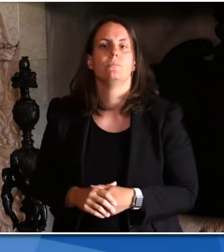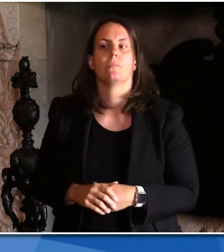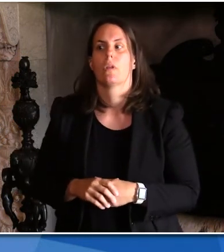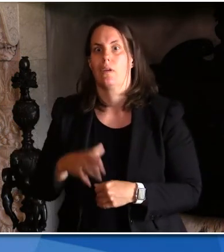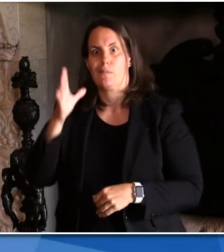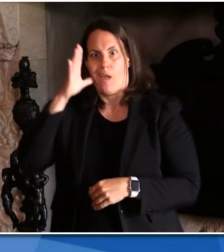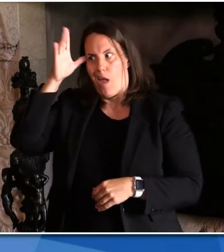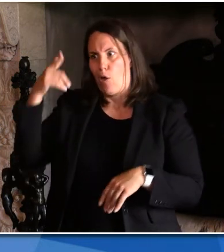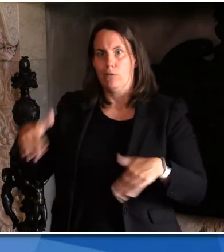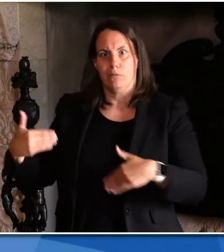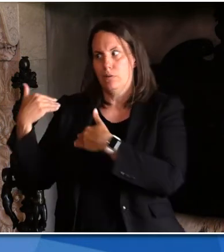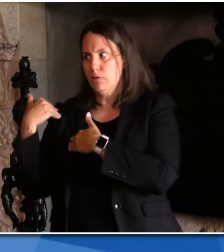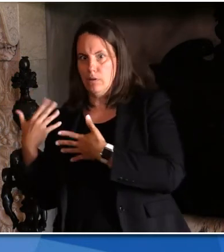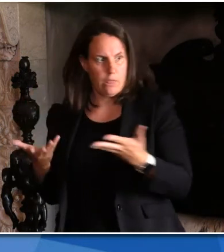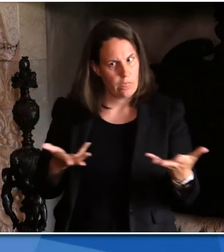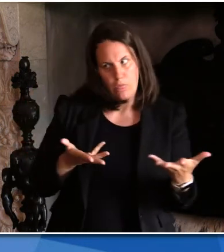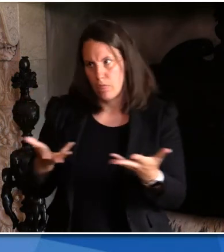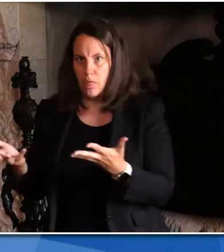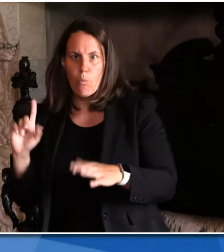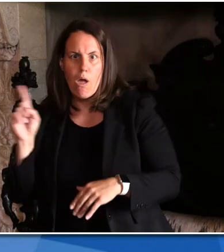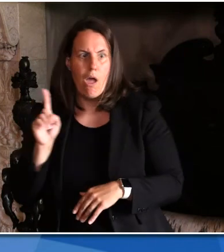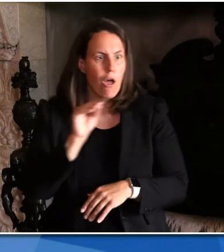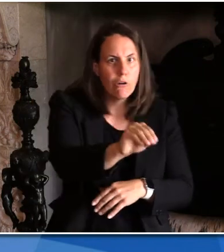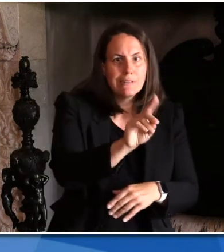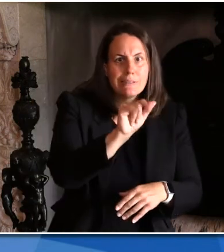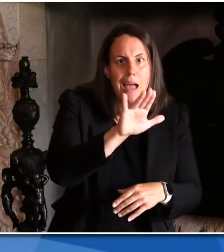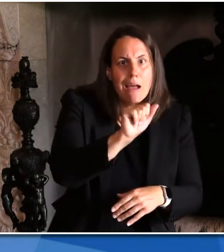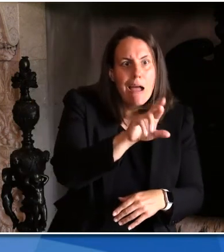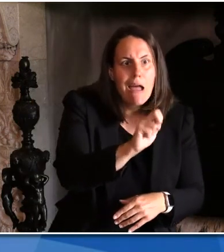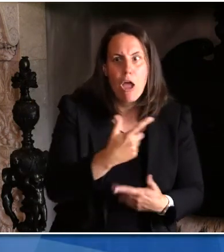of concerns of equity and success for students?